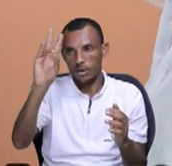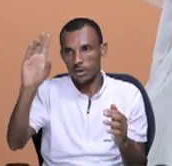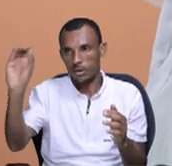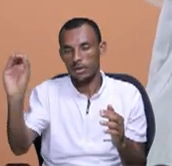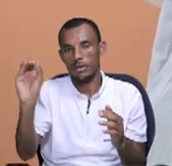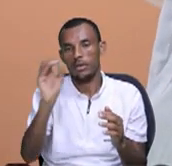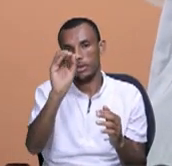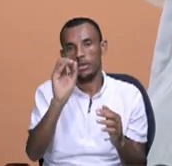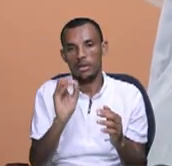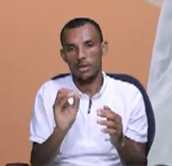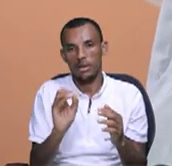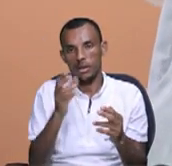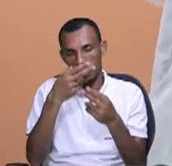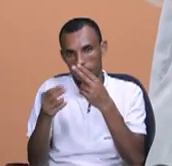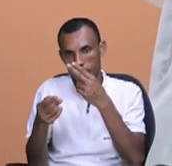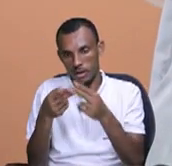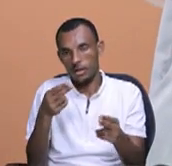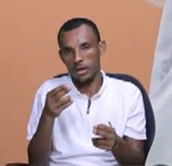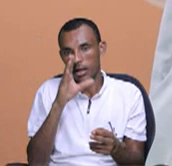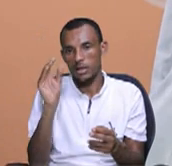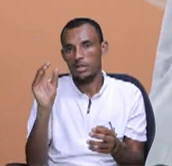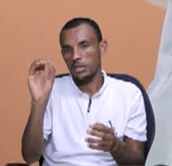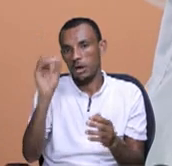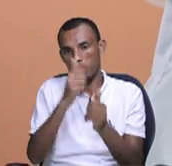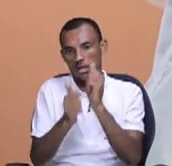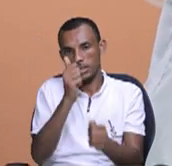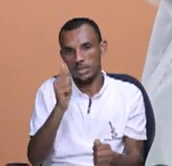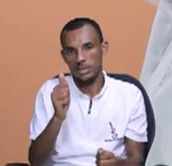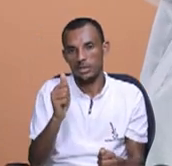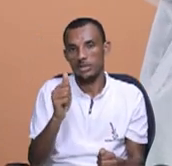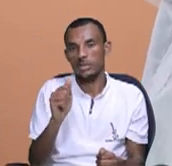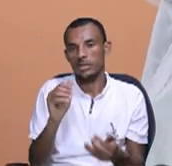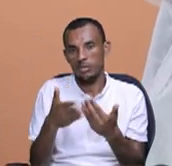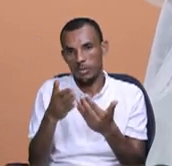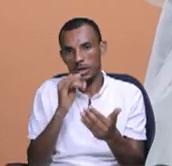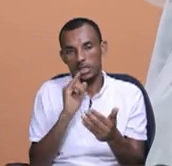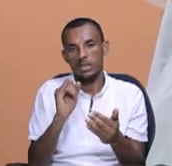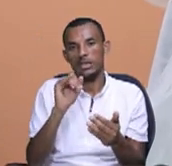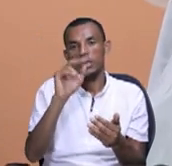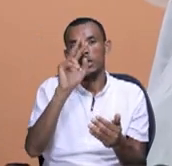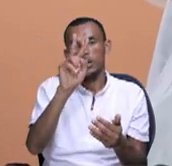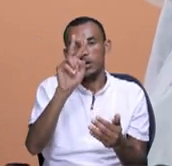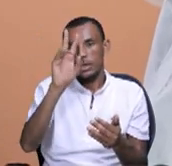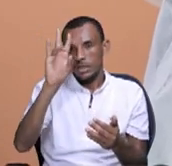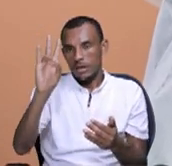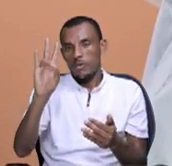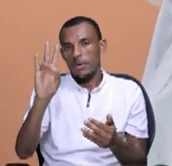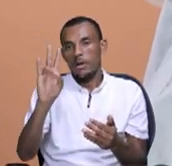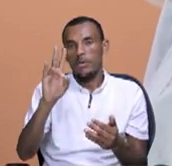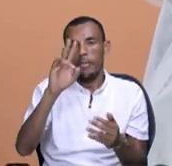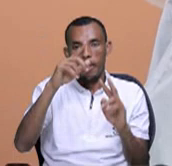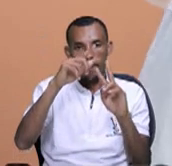270 degree, degree is cancelled here and 0 is cancelled here. What is the simplified form? 27 pi